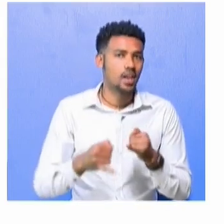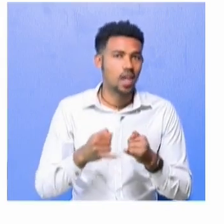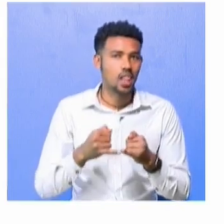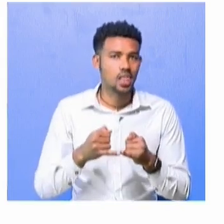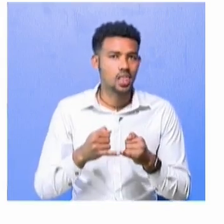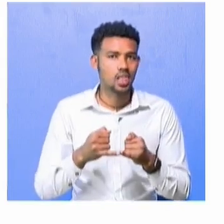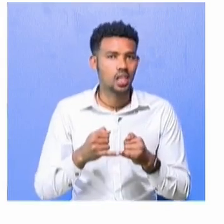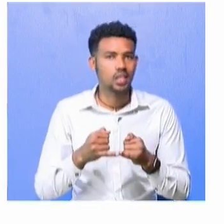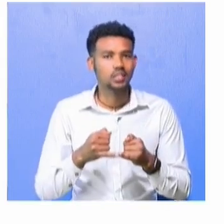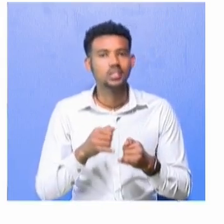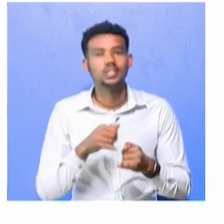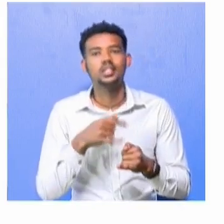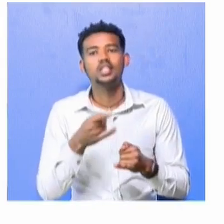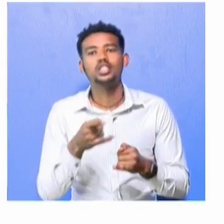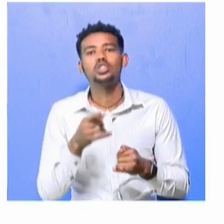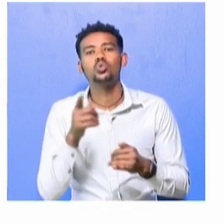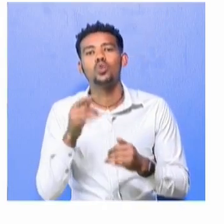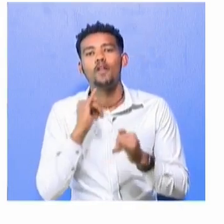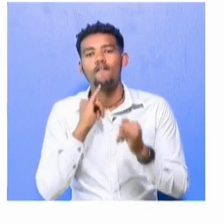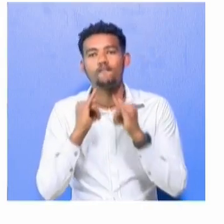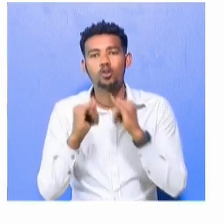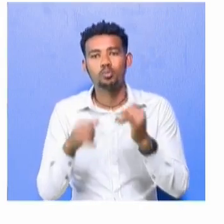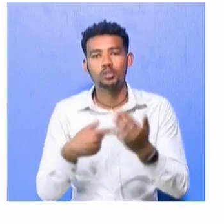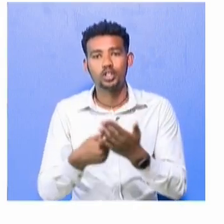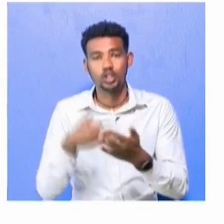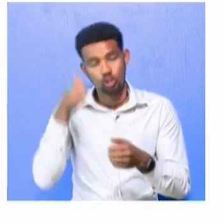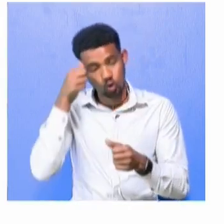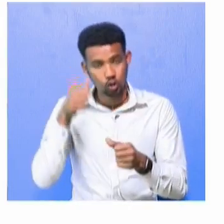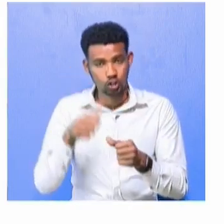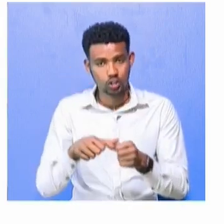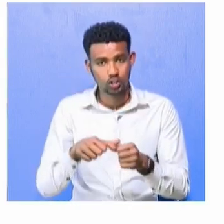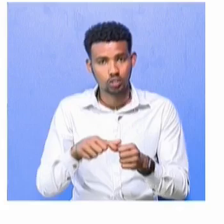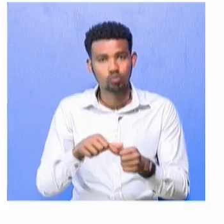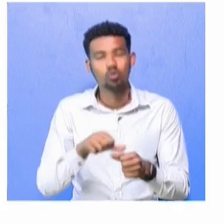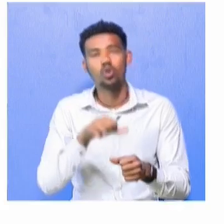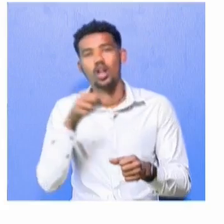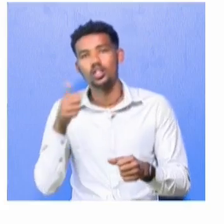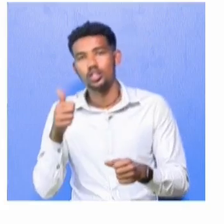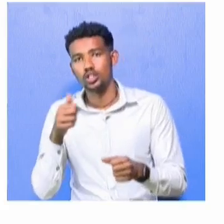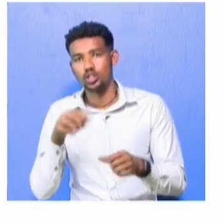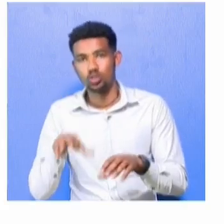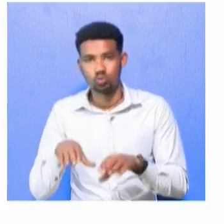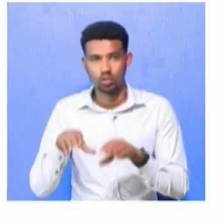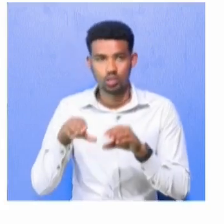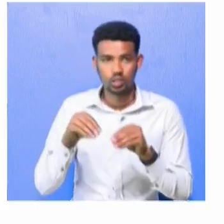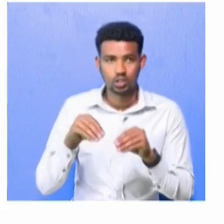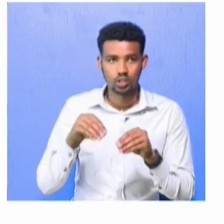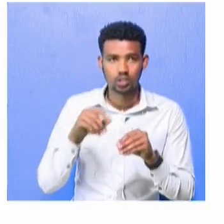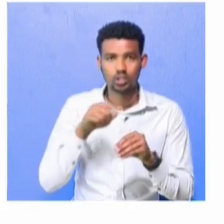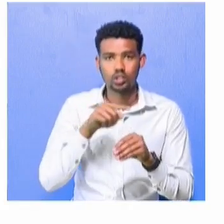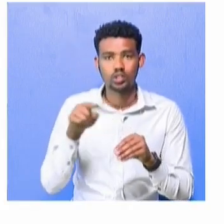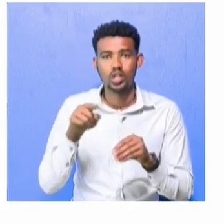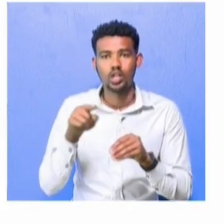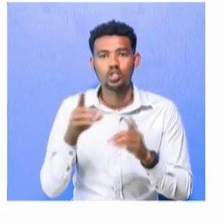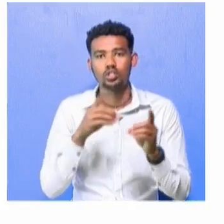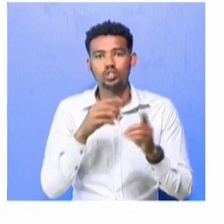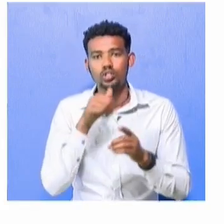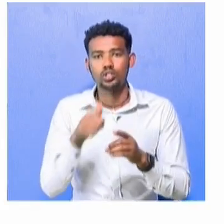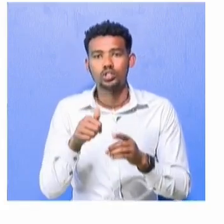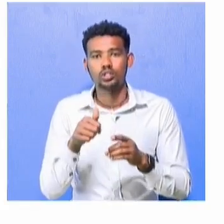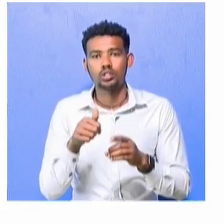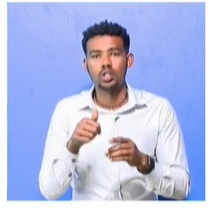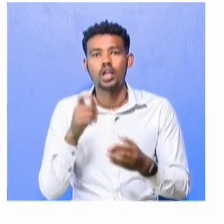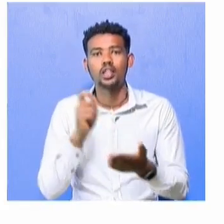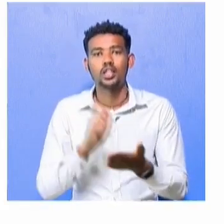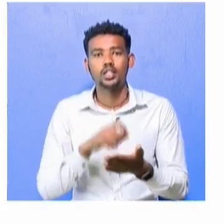finally, just you will inform this notice for those students who didn't inform or didn't